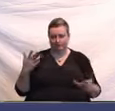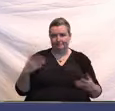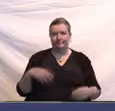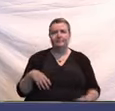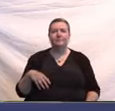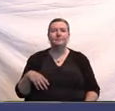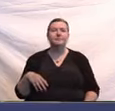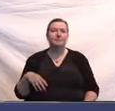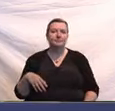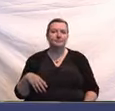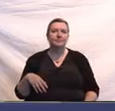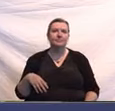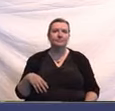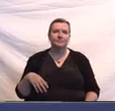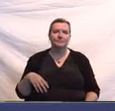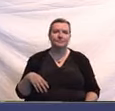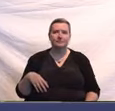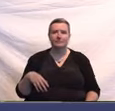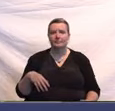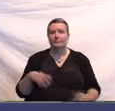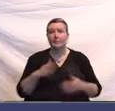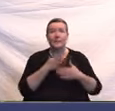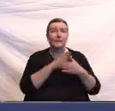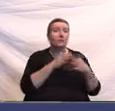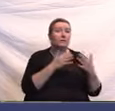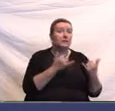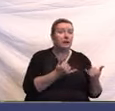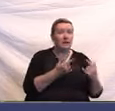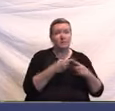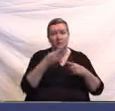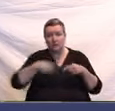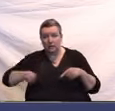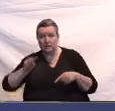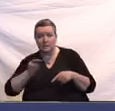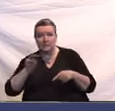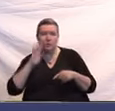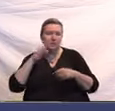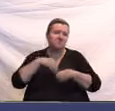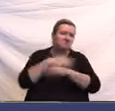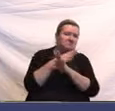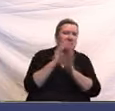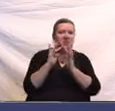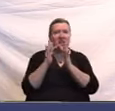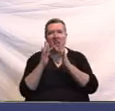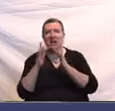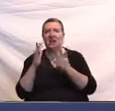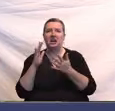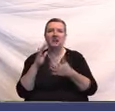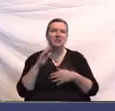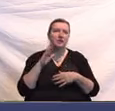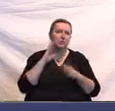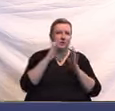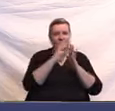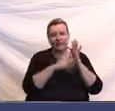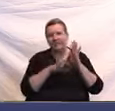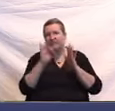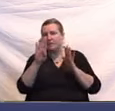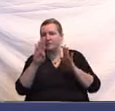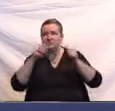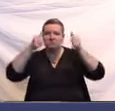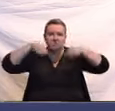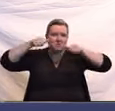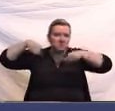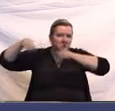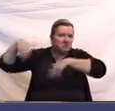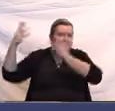folks virtually or otherwise if we've got news to share in the meantime. Let's start down front with Brent. If you all could be